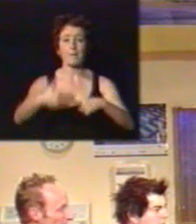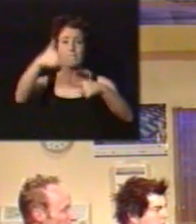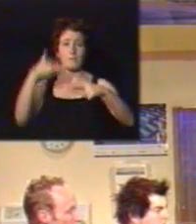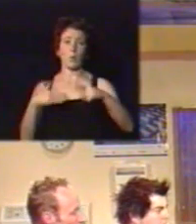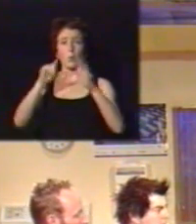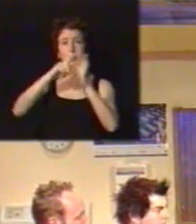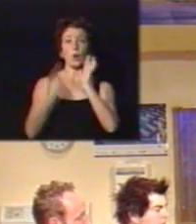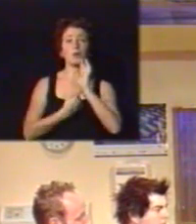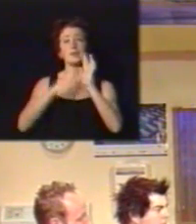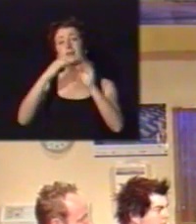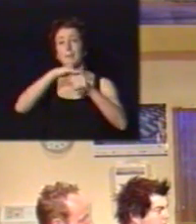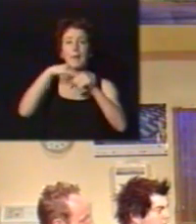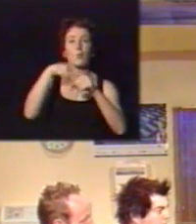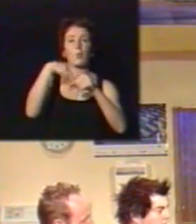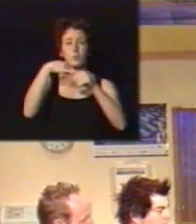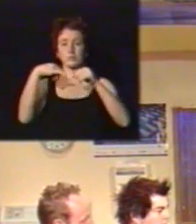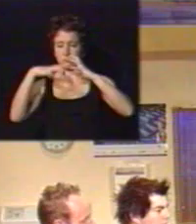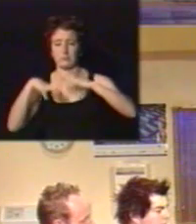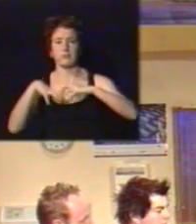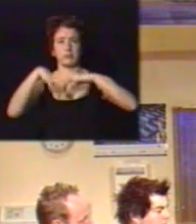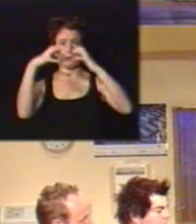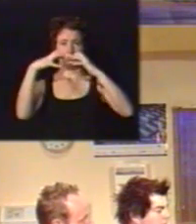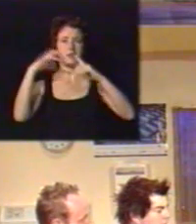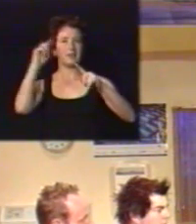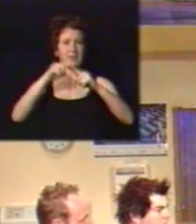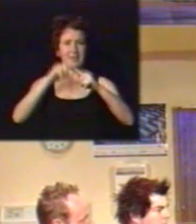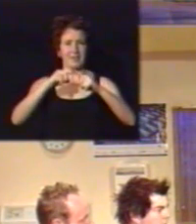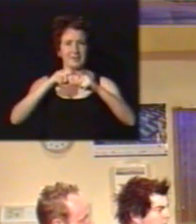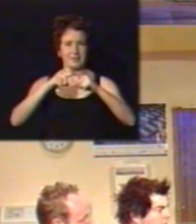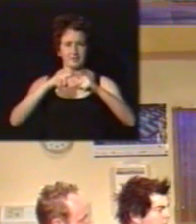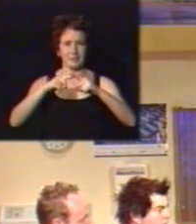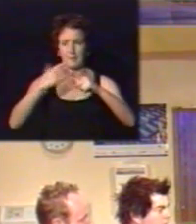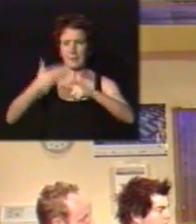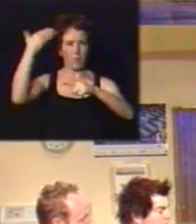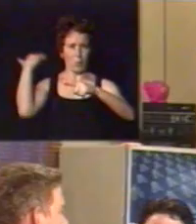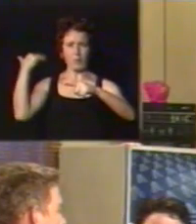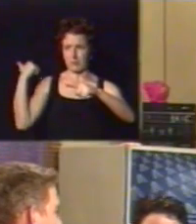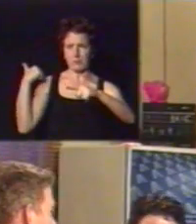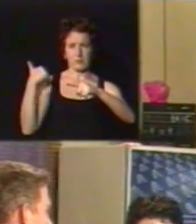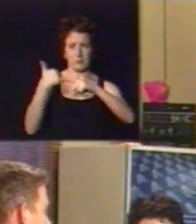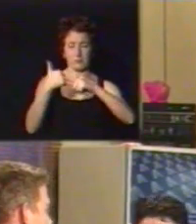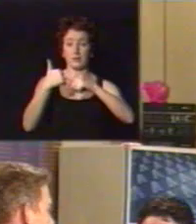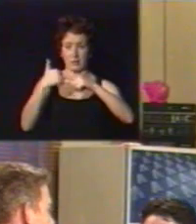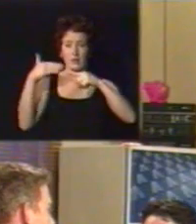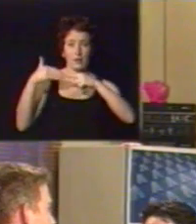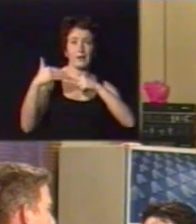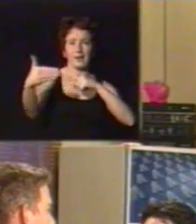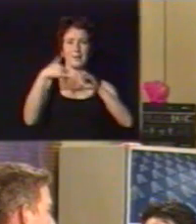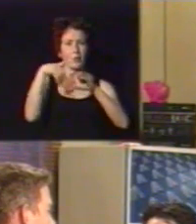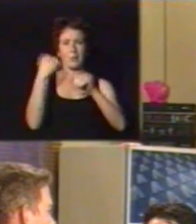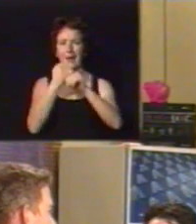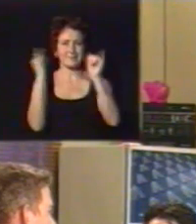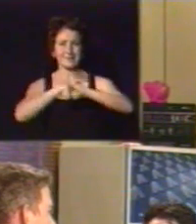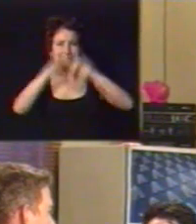natural occurrence. What happened to these people? They were left to carry on their lives naturally. Well, it's in some cultures,